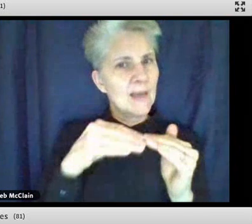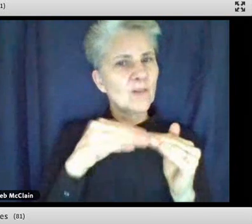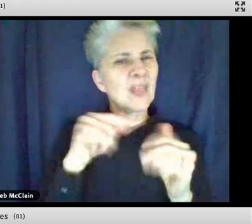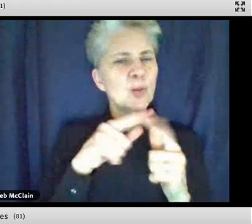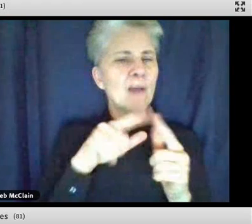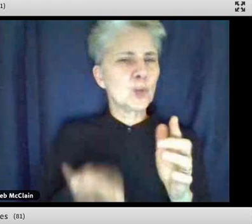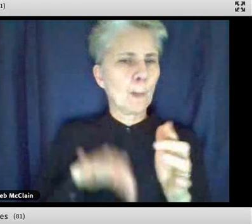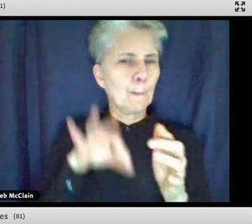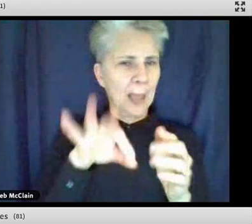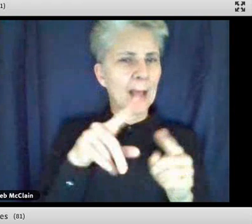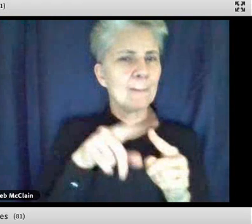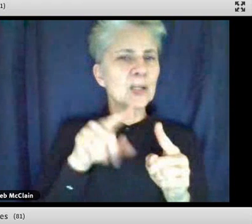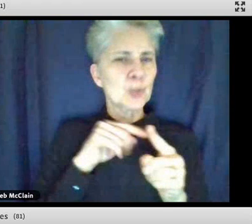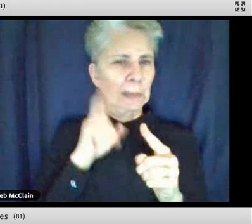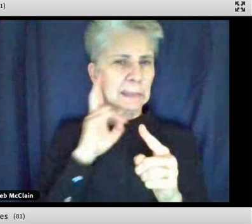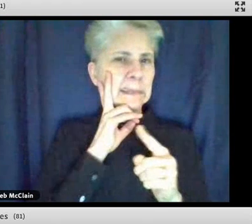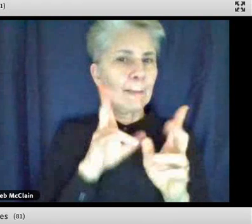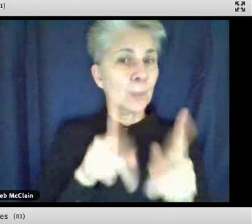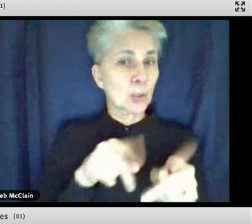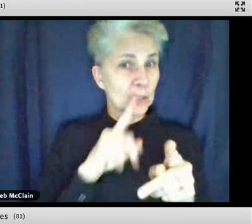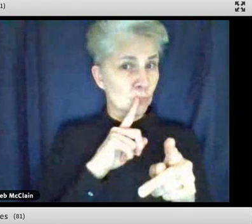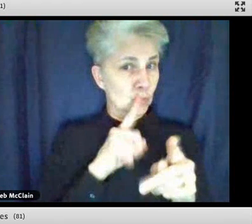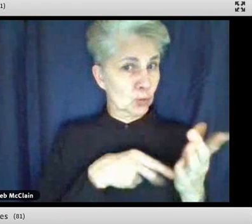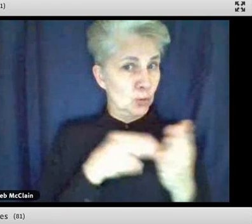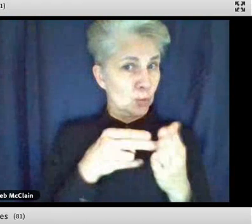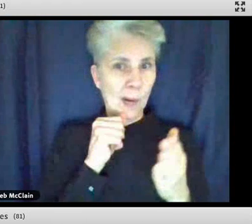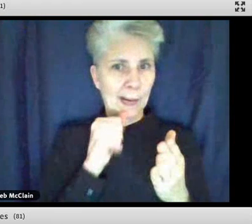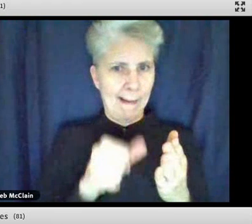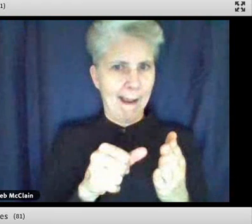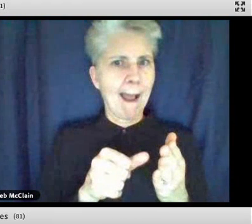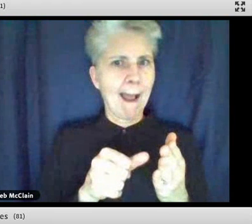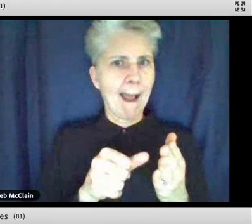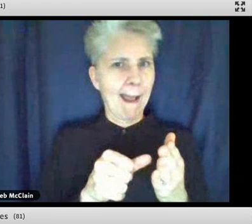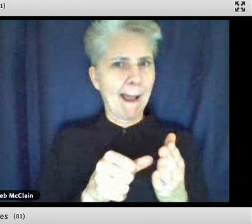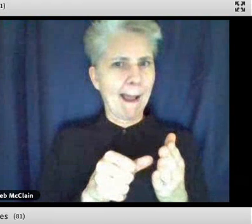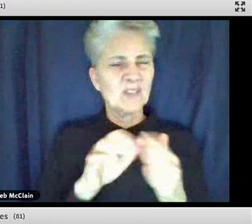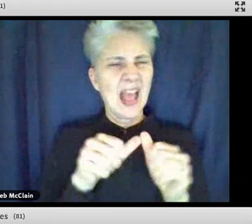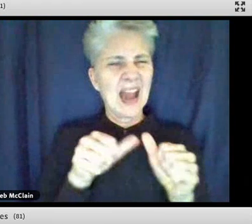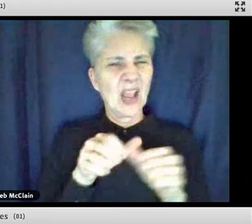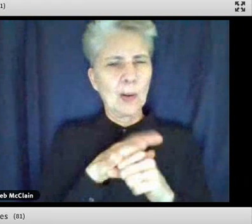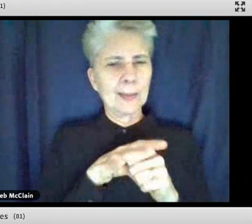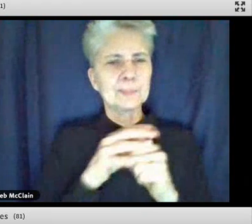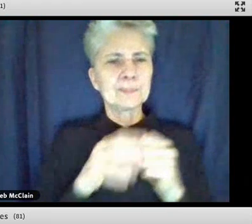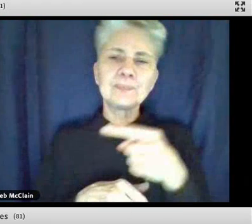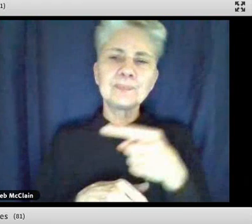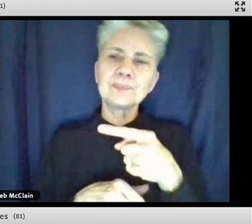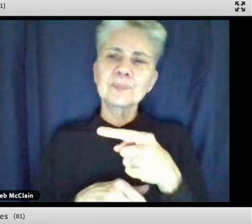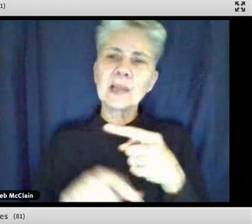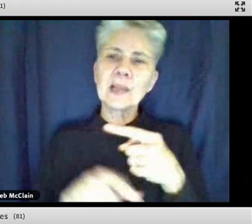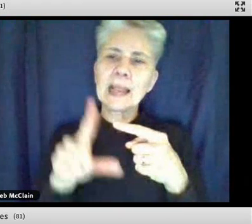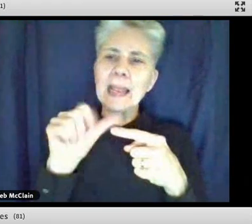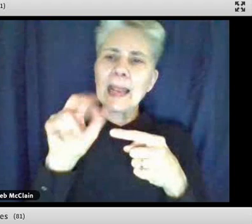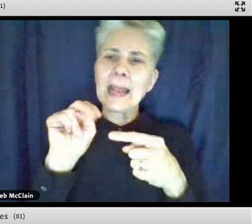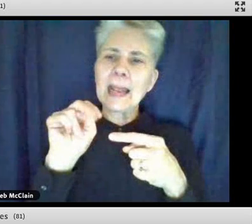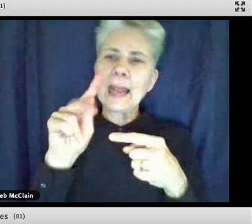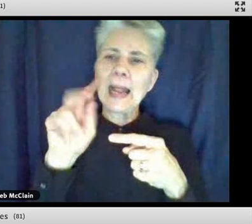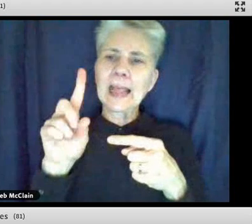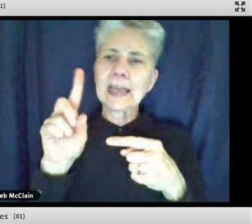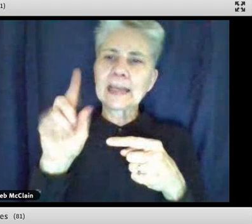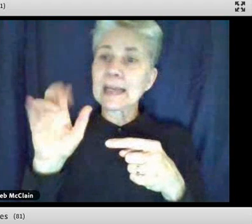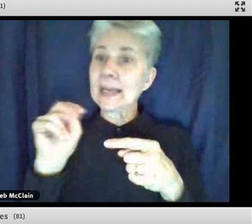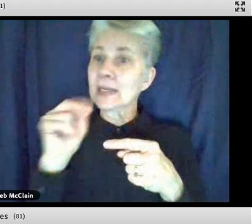least you can see if this person exists and if they're in that area. And then also LinkedIn, you don't even have to have an account and